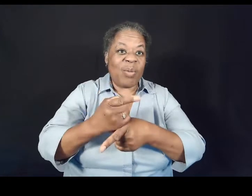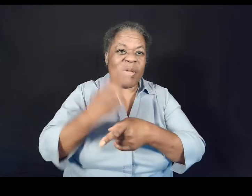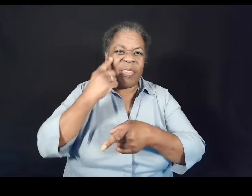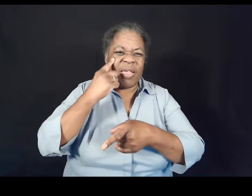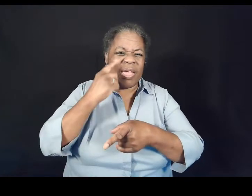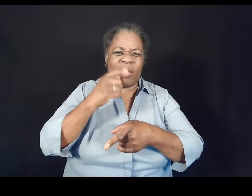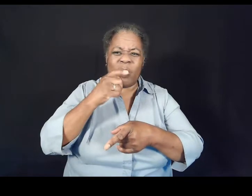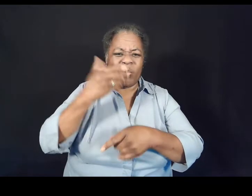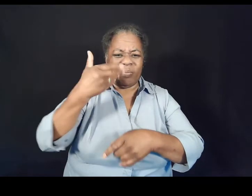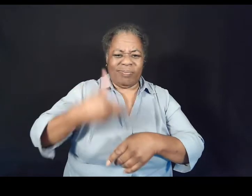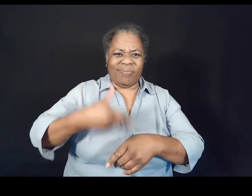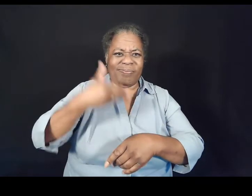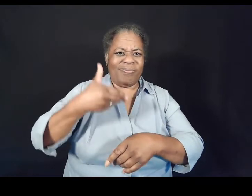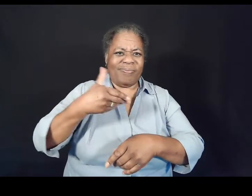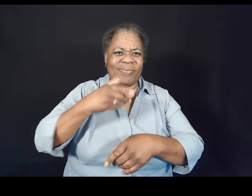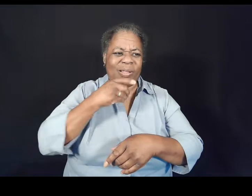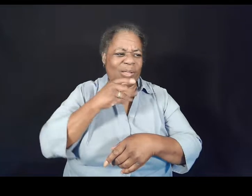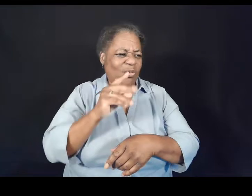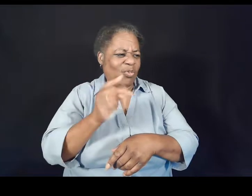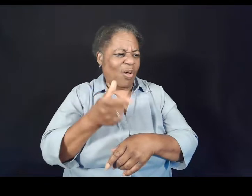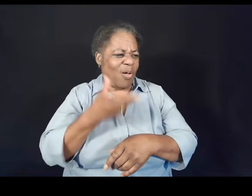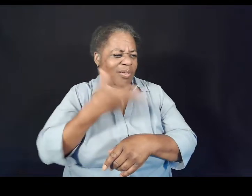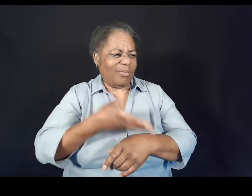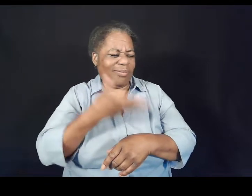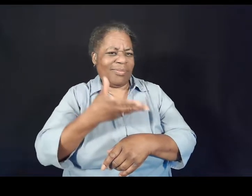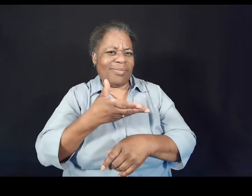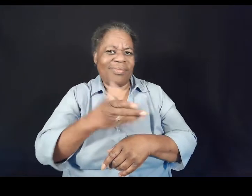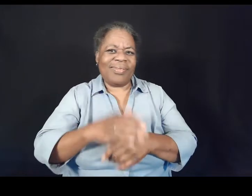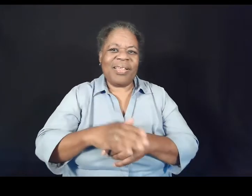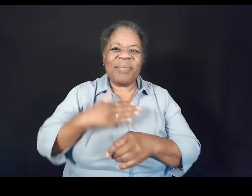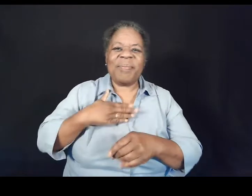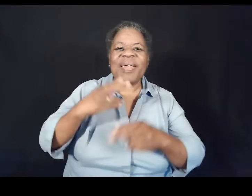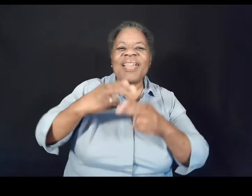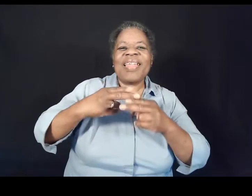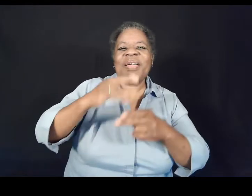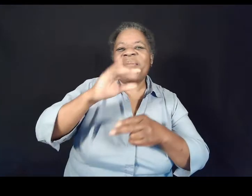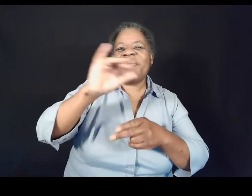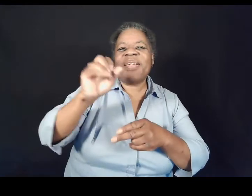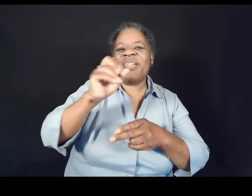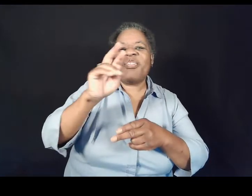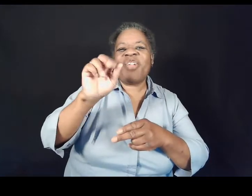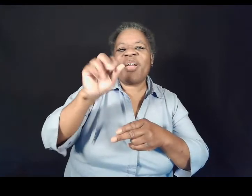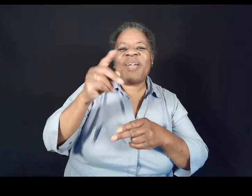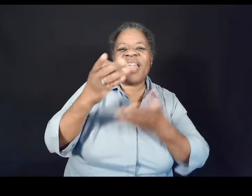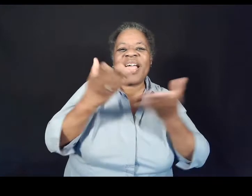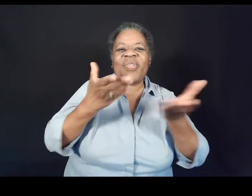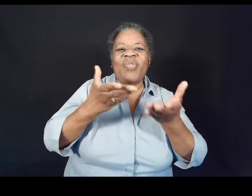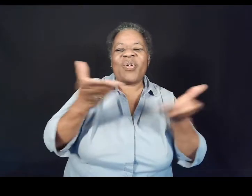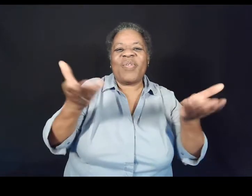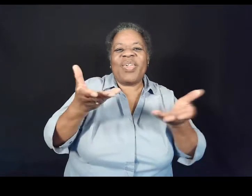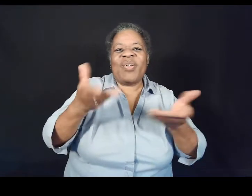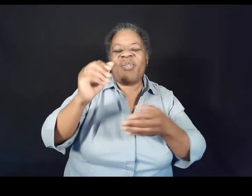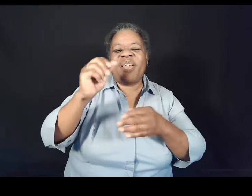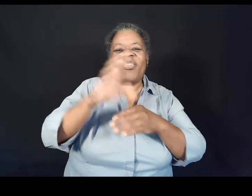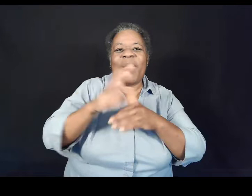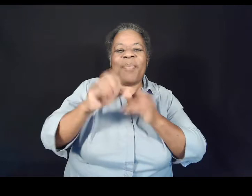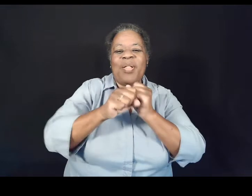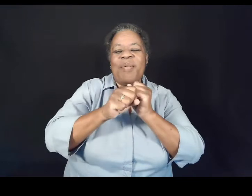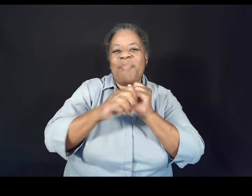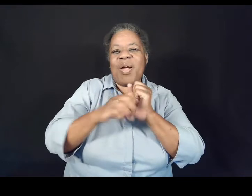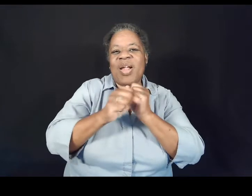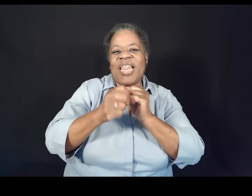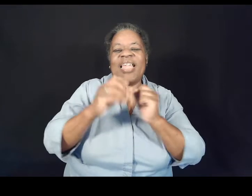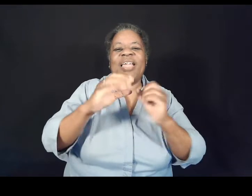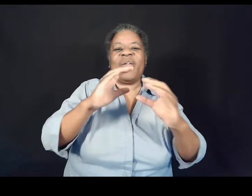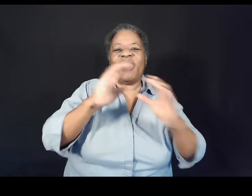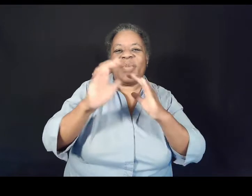guy? And who's that dog? My name is Jared Willey, and I serve here at Grace Chapel in the area of marketing and communications. And this is my